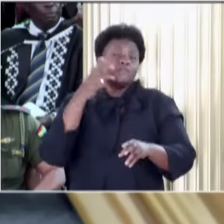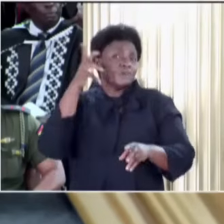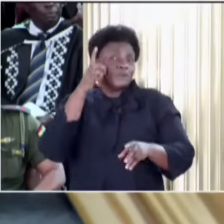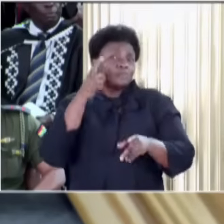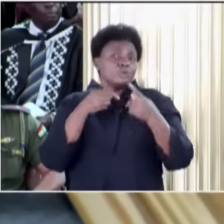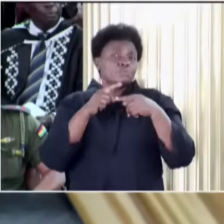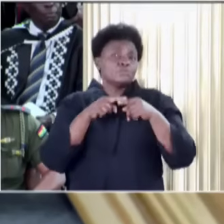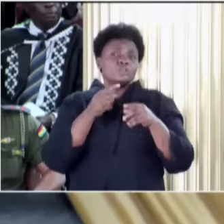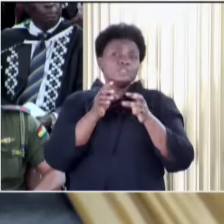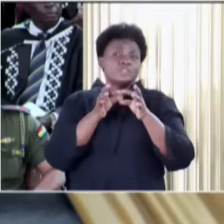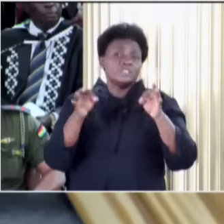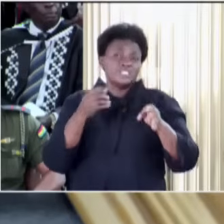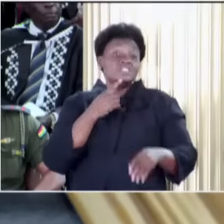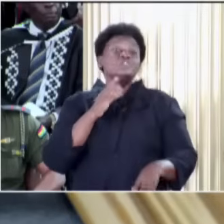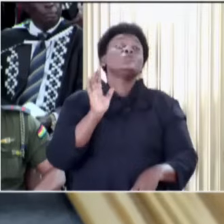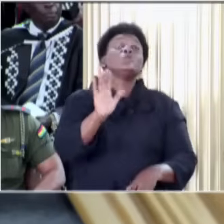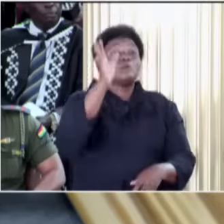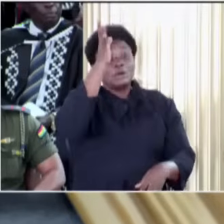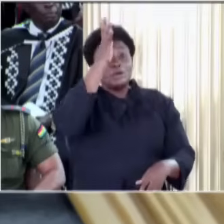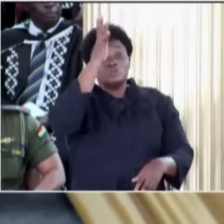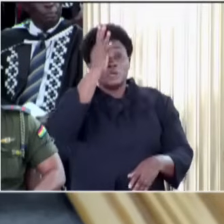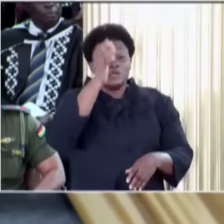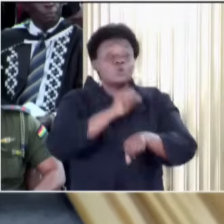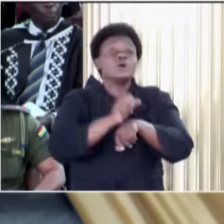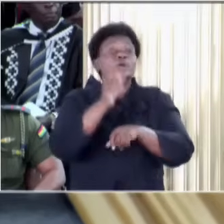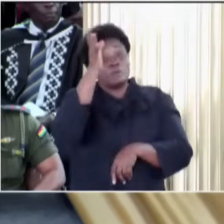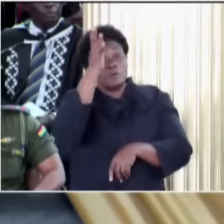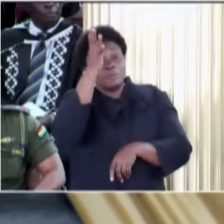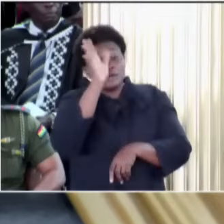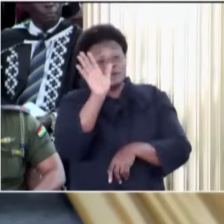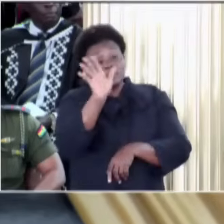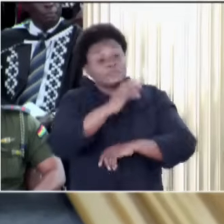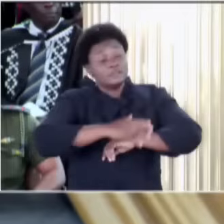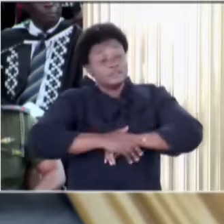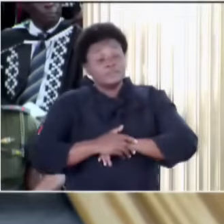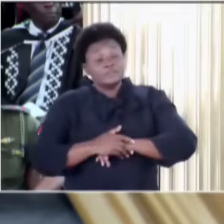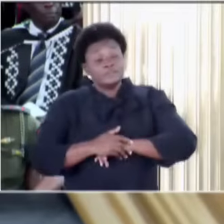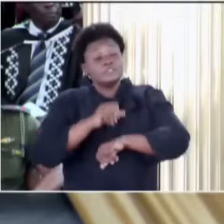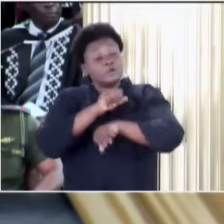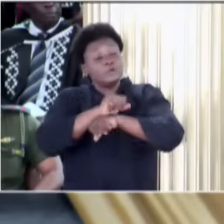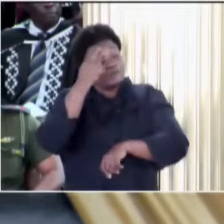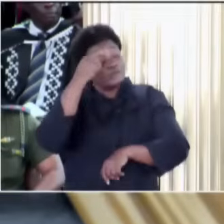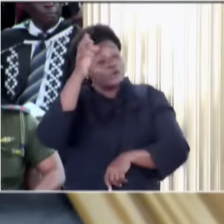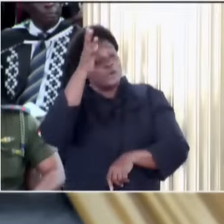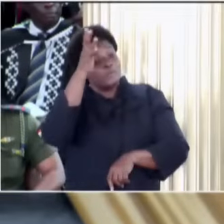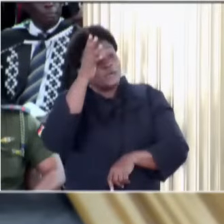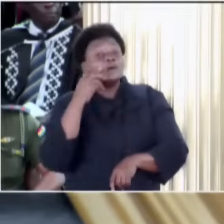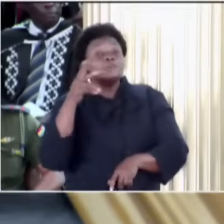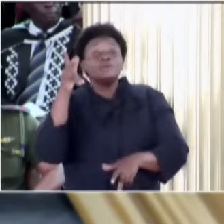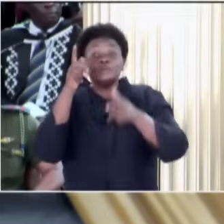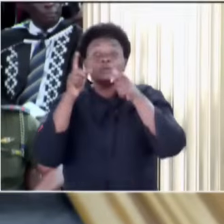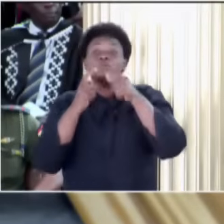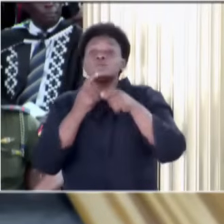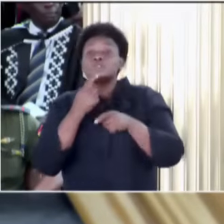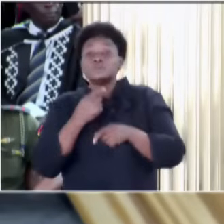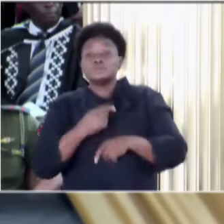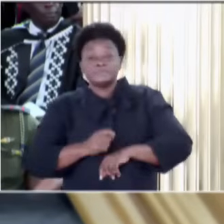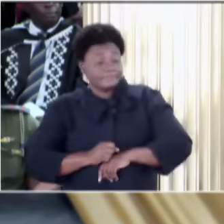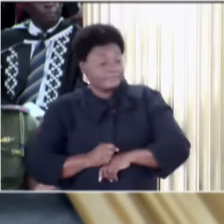is a job for your father? Or somebody, me, the company is not for my father, so I've closed. Have you heard that before?